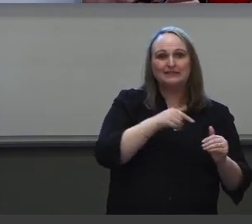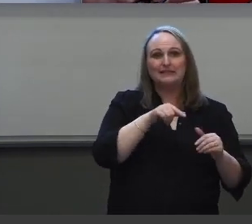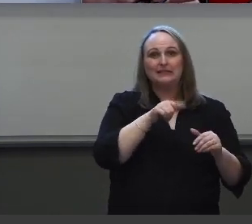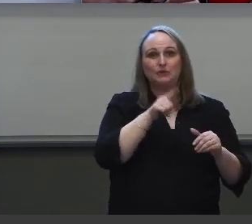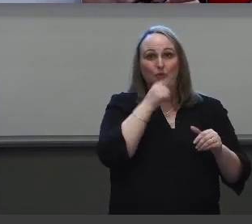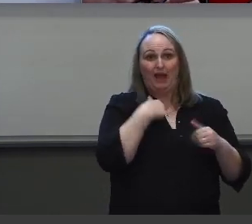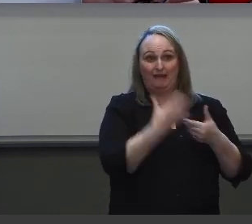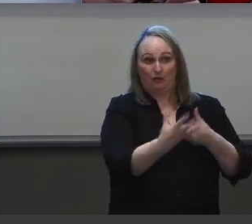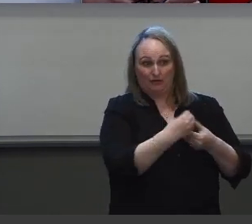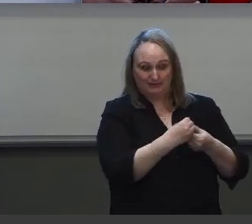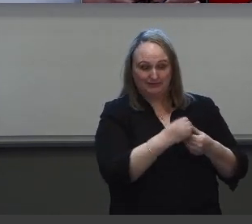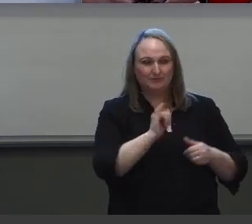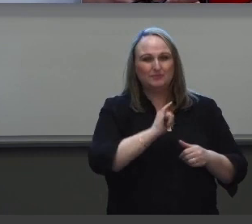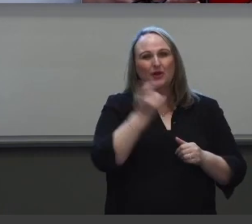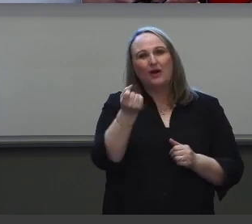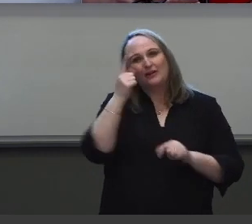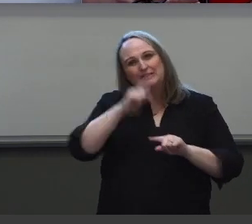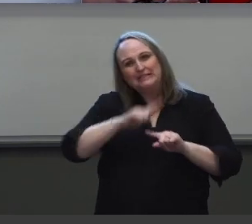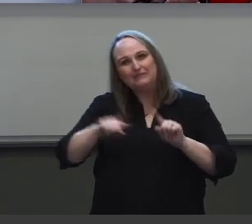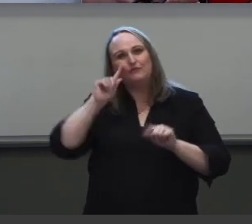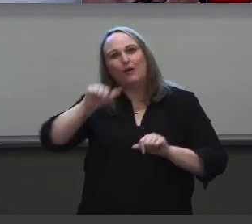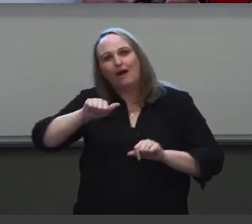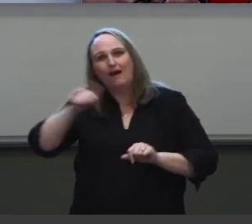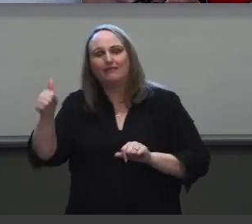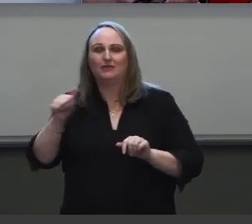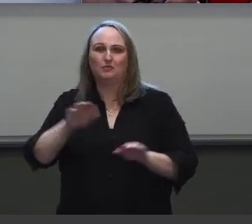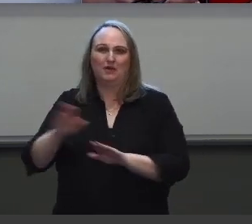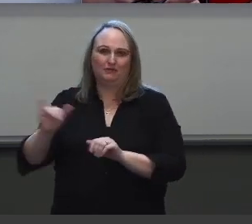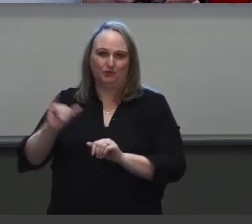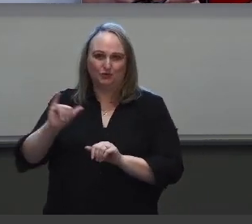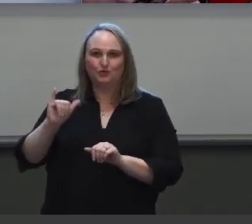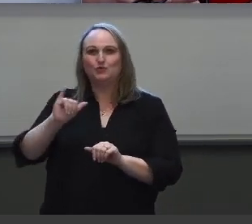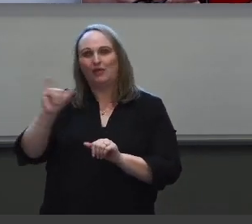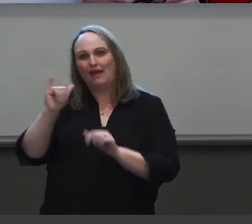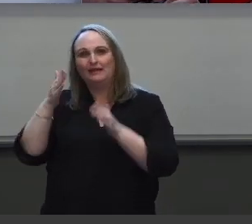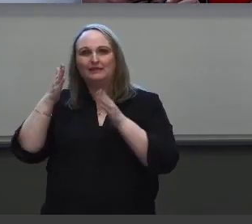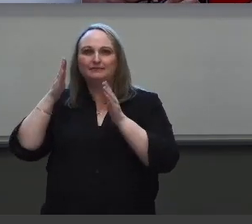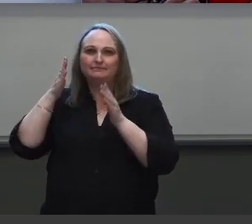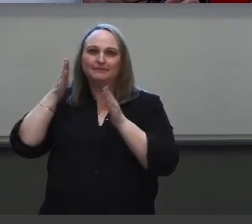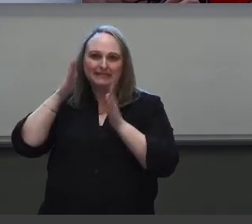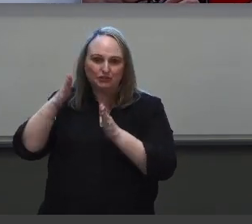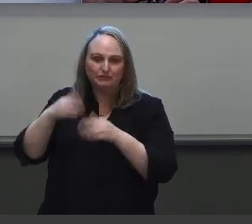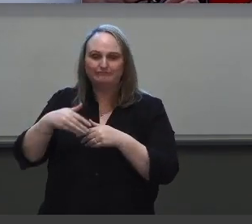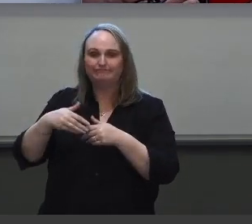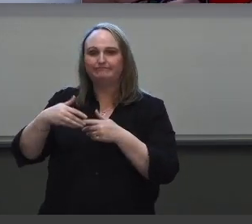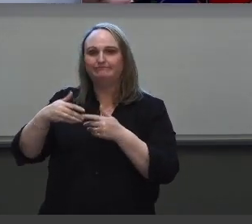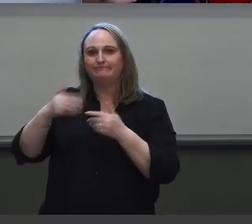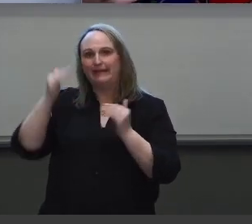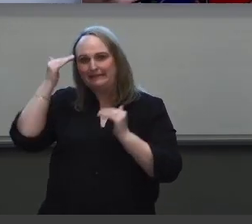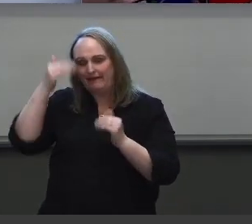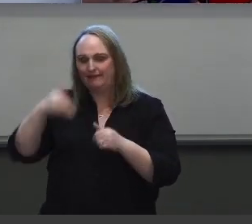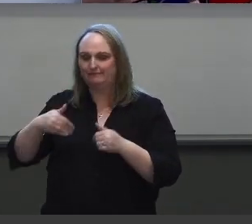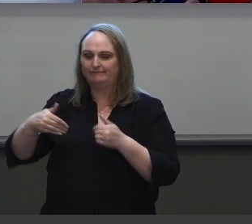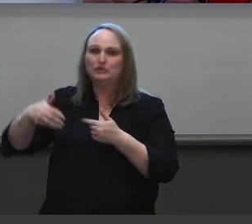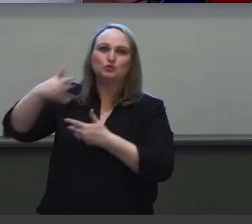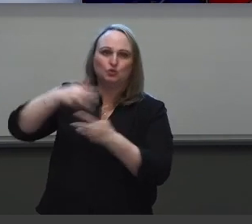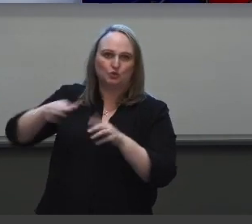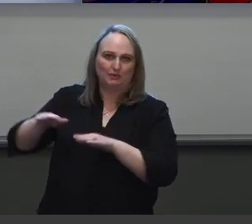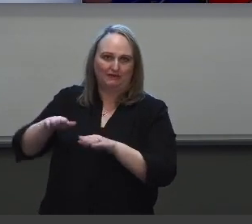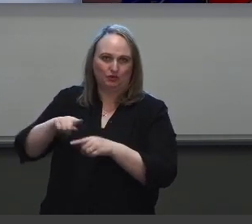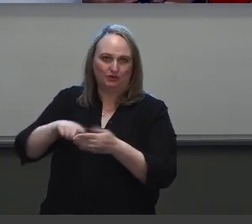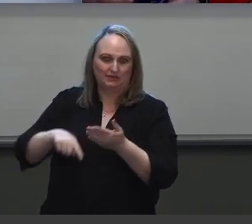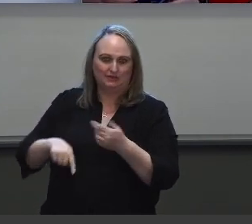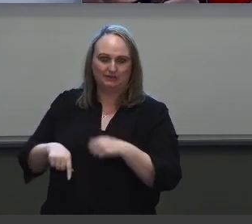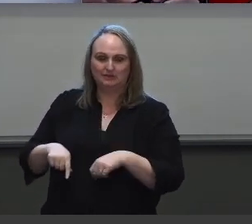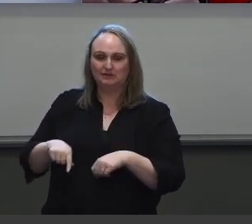to better understand differences in other behaviors like attention, anxiety, and social behaviors. Ultimately, I believe